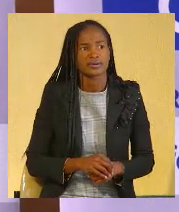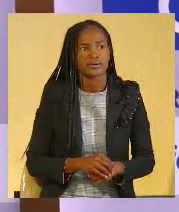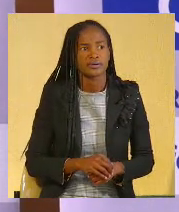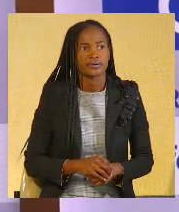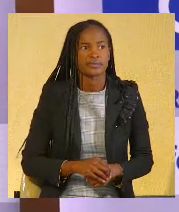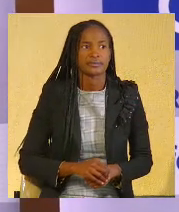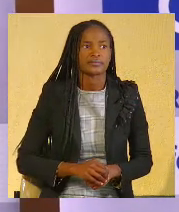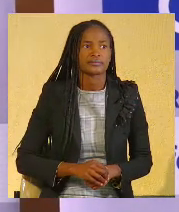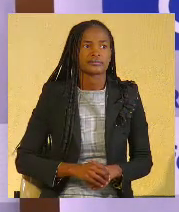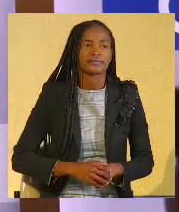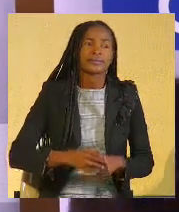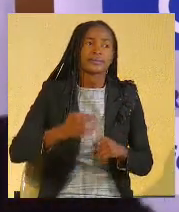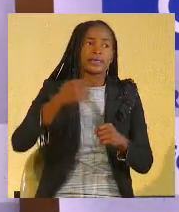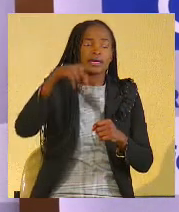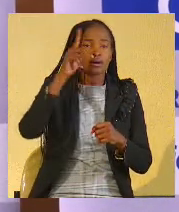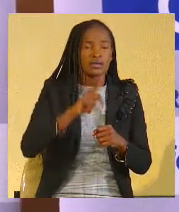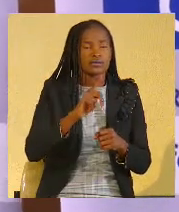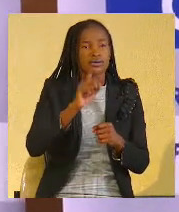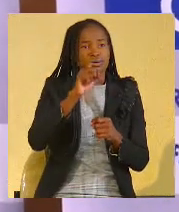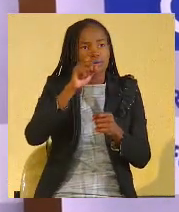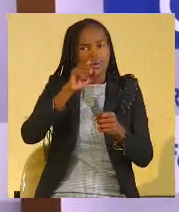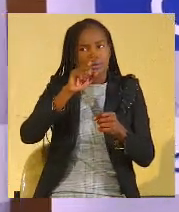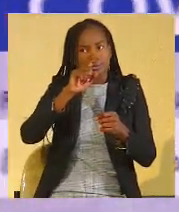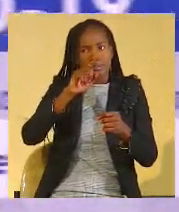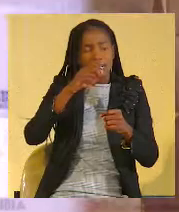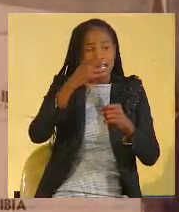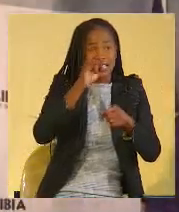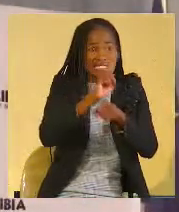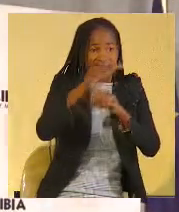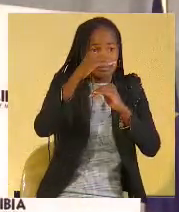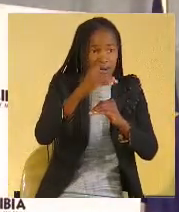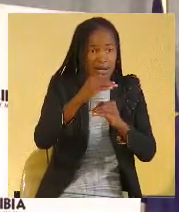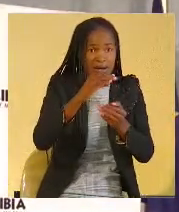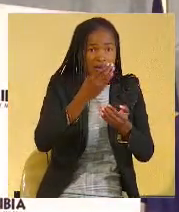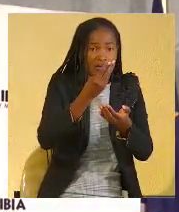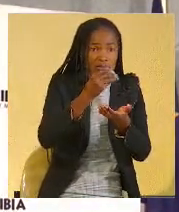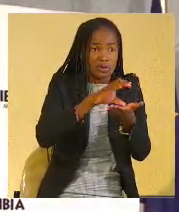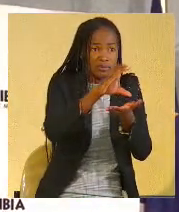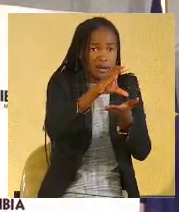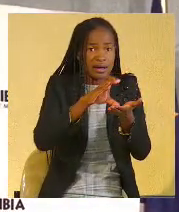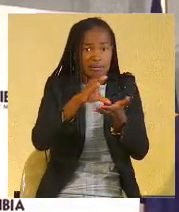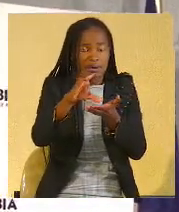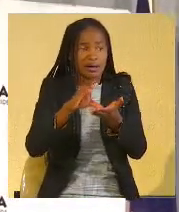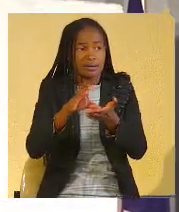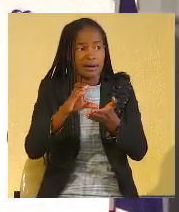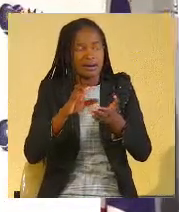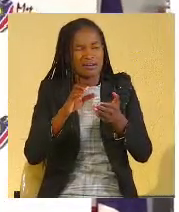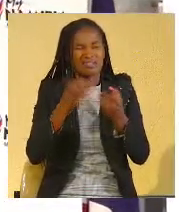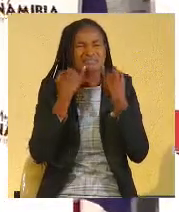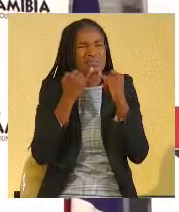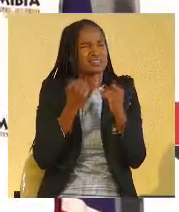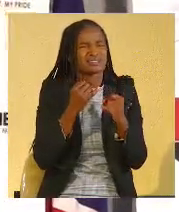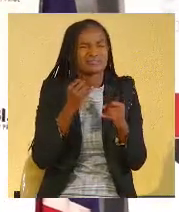of the stimulus package? Thank you. Thank you very much, Charlene. Yes, Honorable Minister. Thank you very